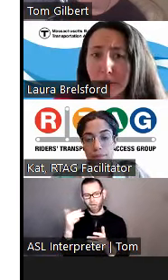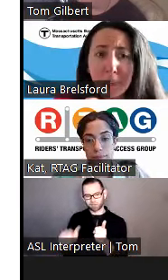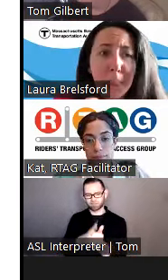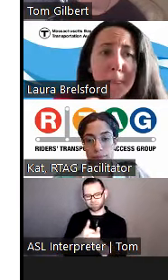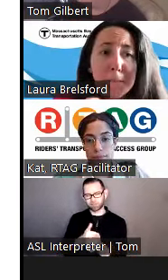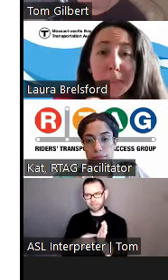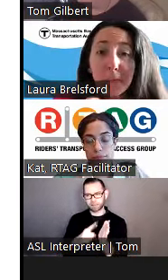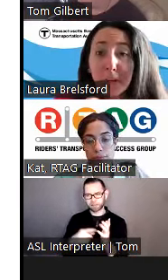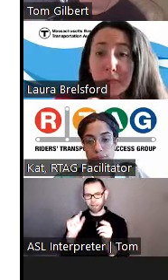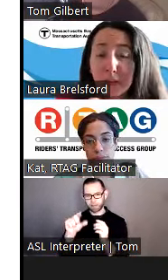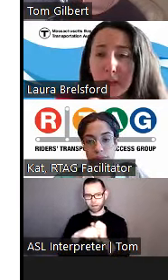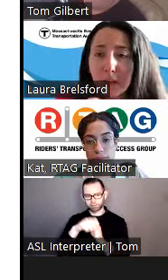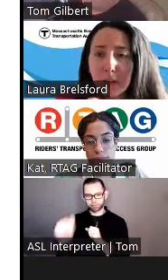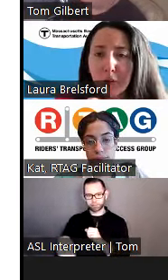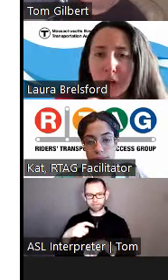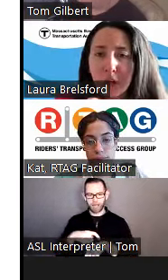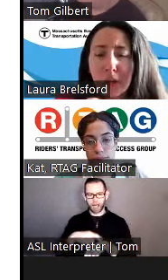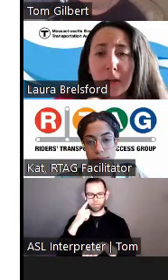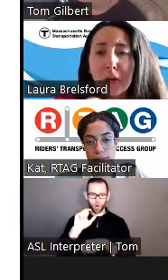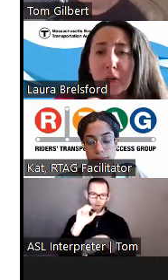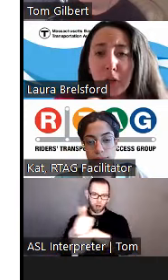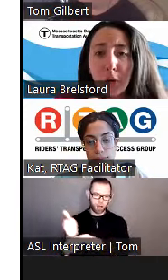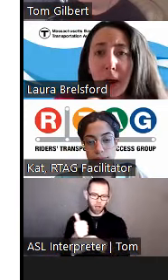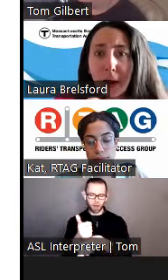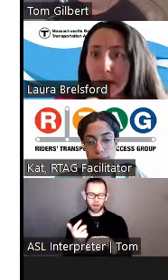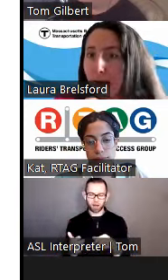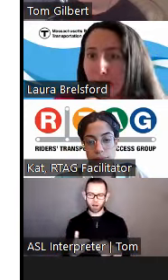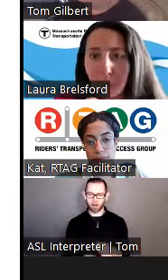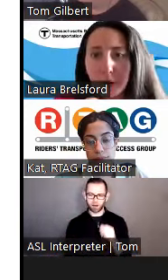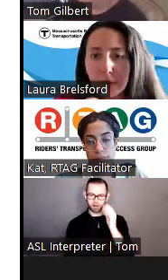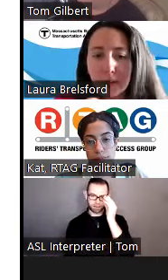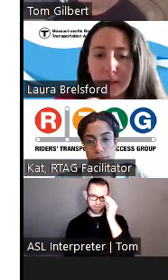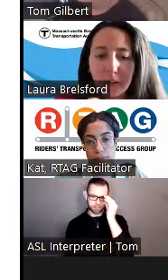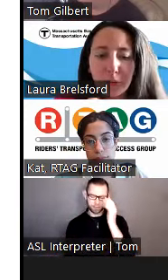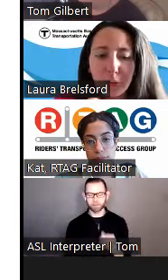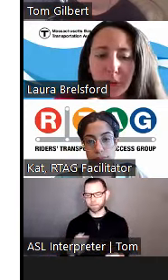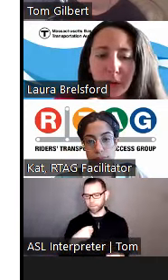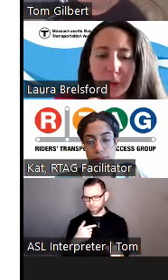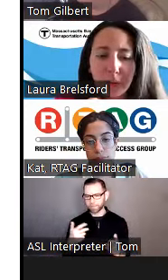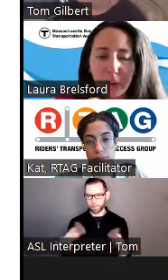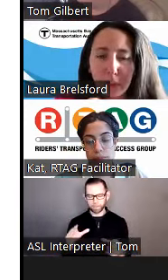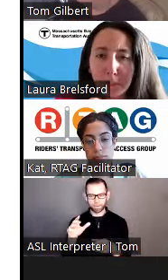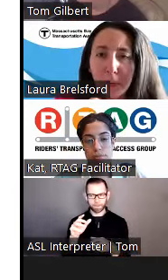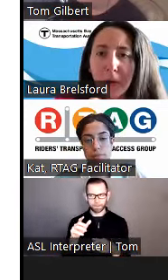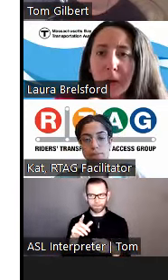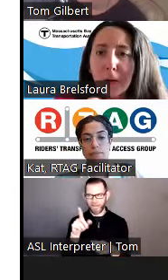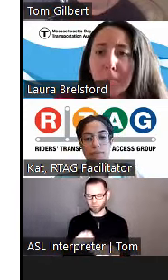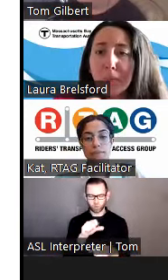longer than it feels like they should. So I have work to continue doing with